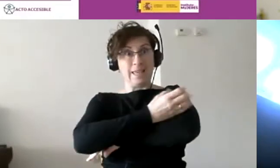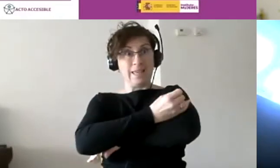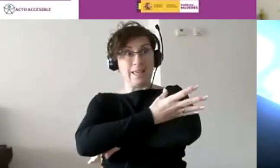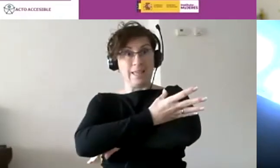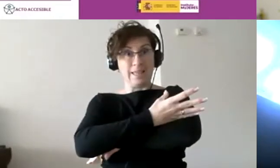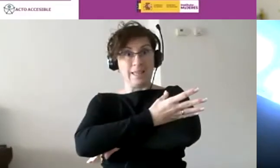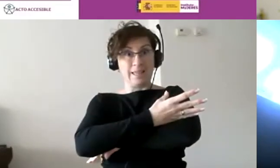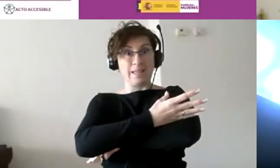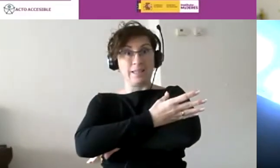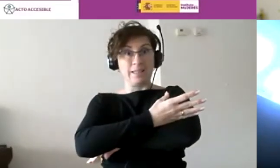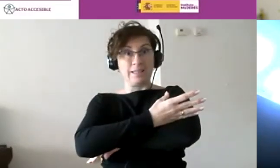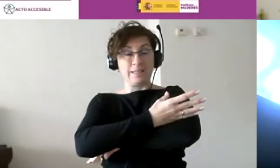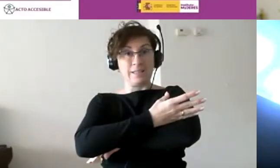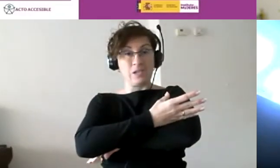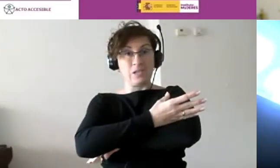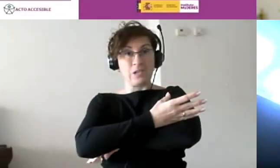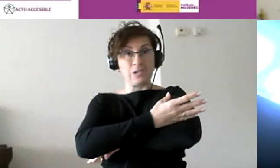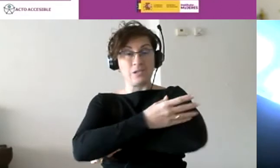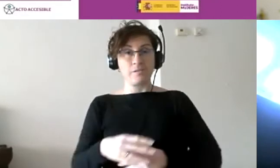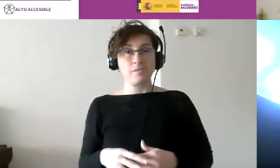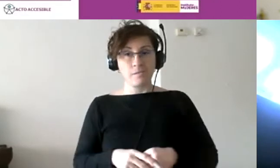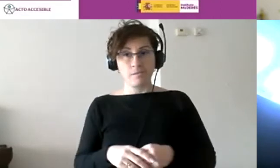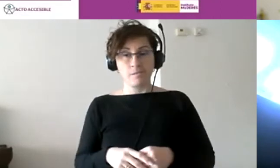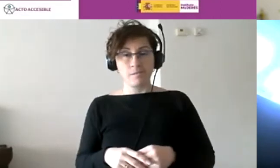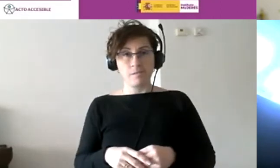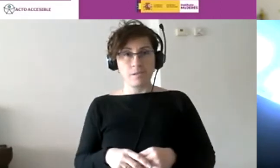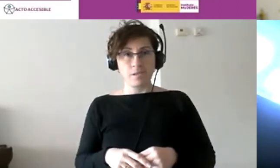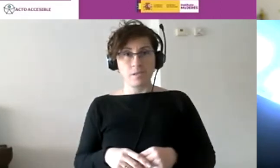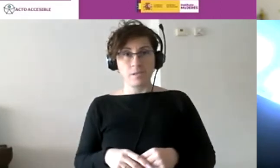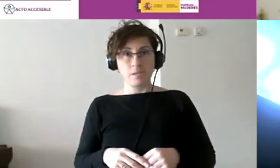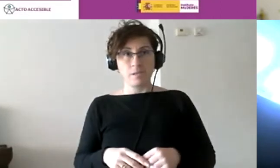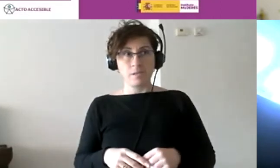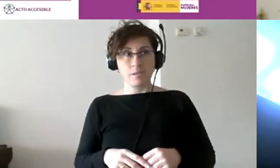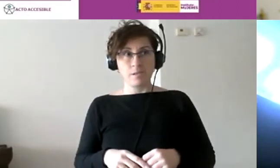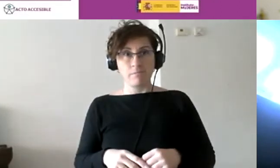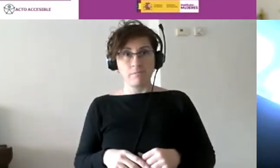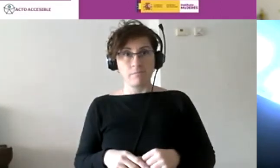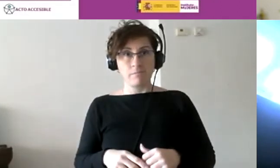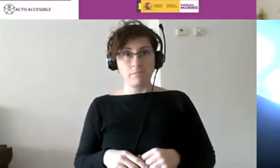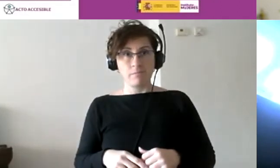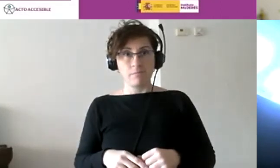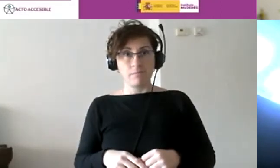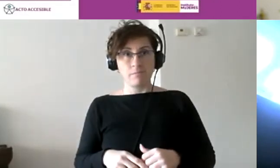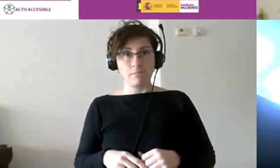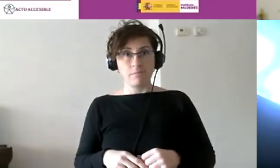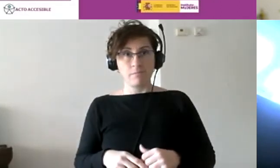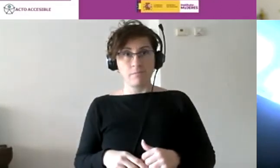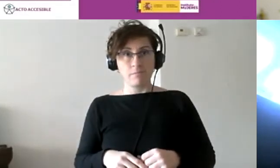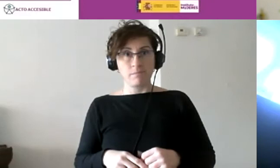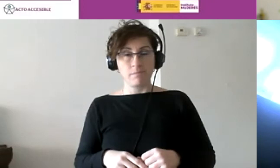us was shooted. People shoot to the train, and it was very dangerous to